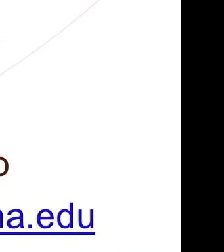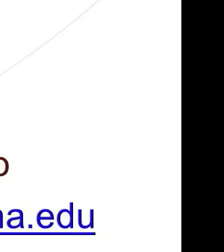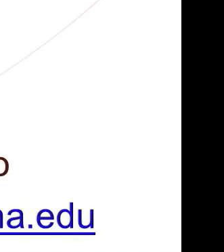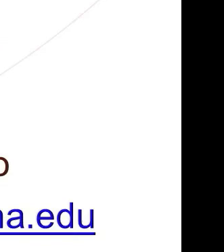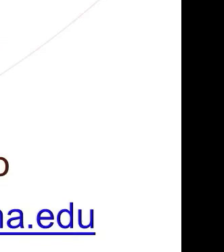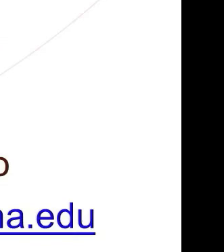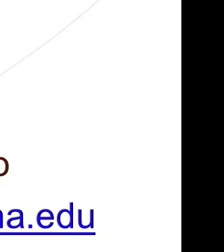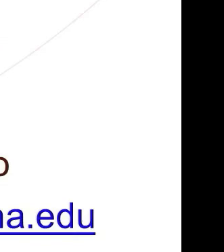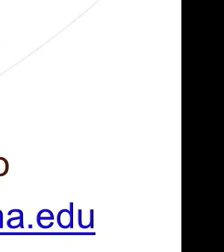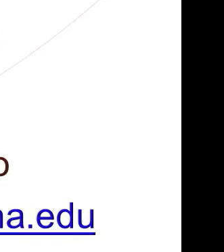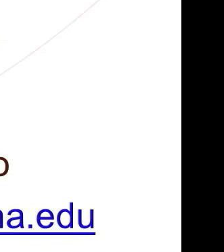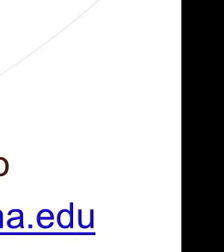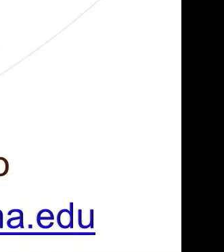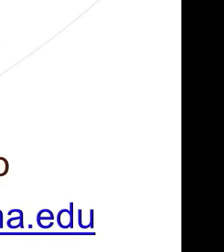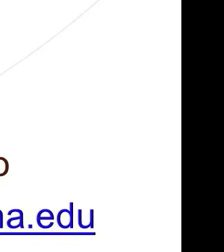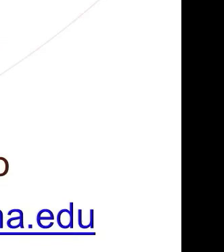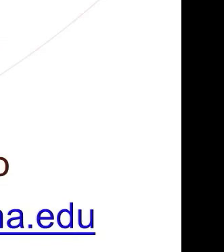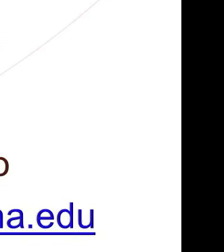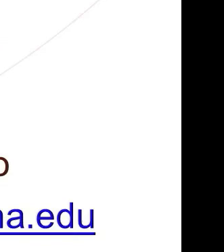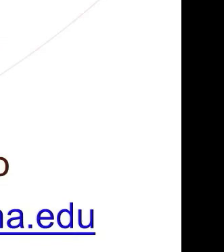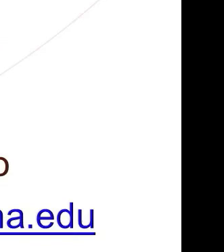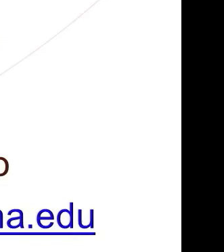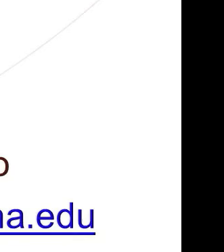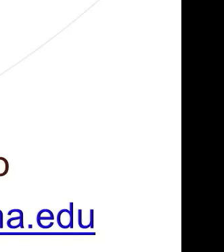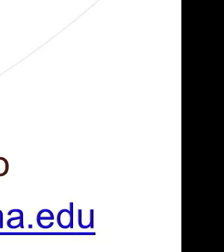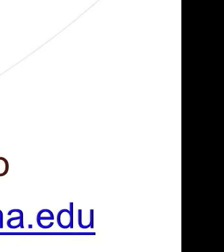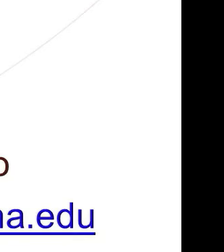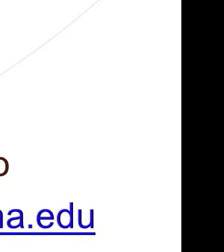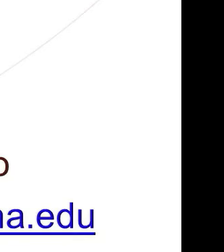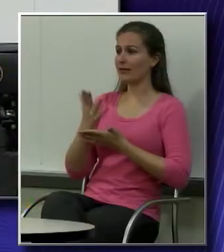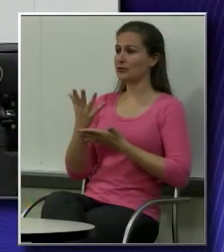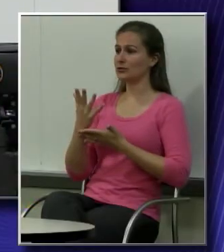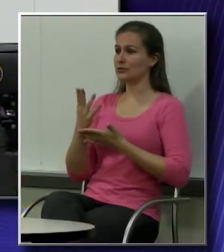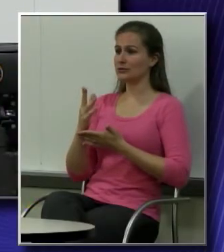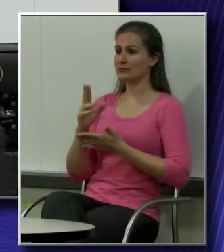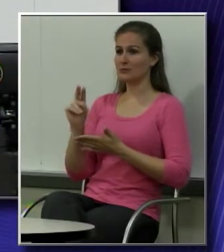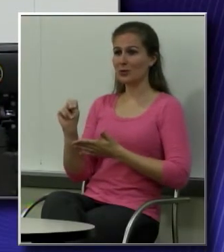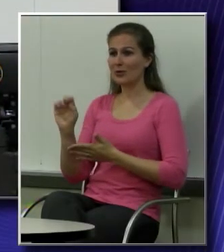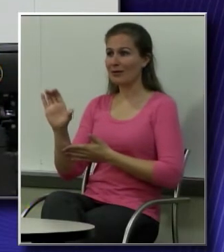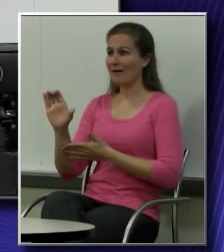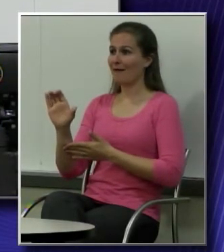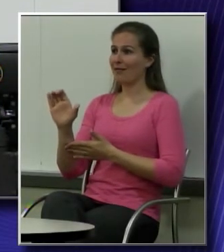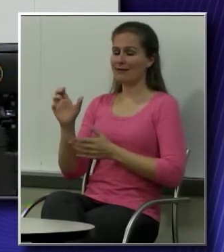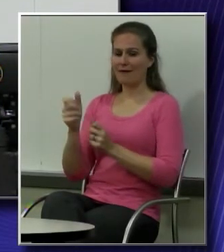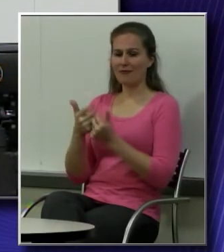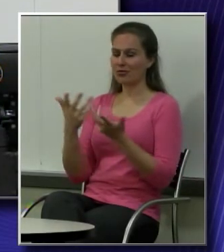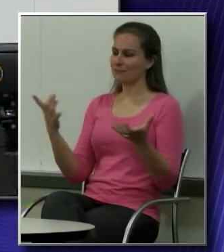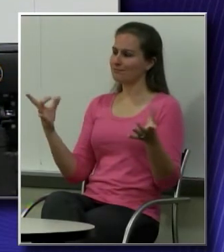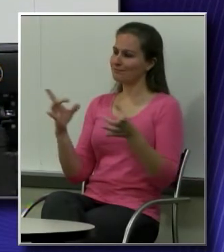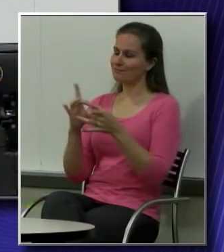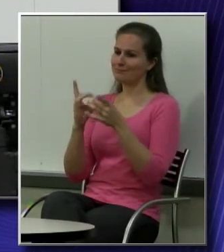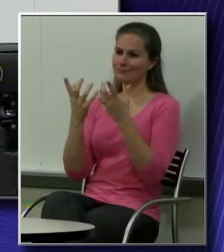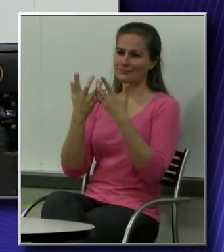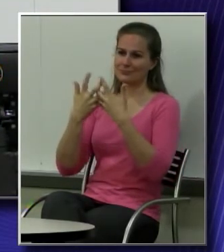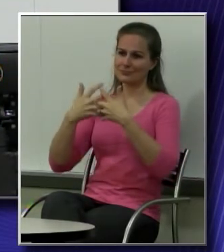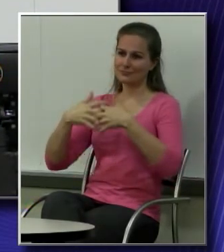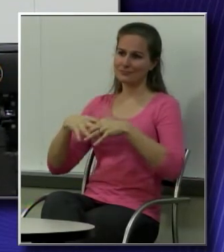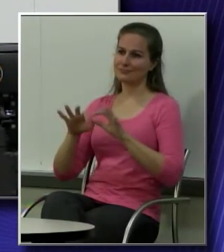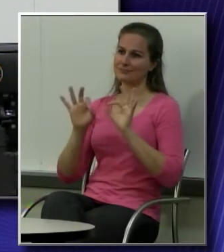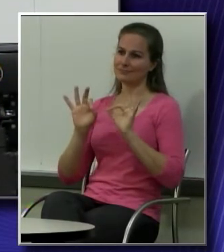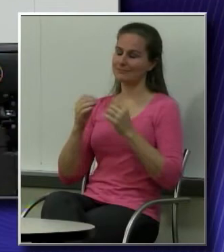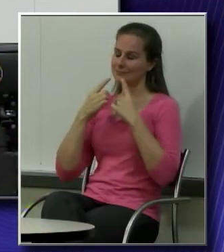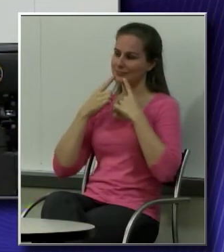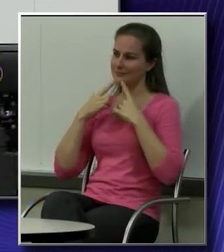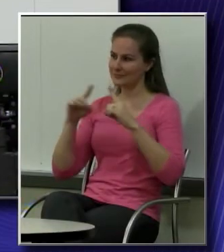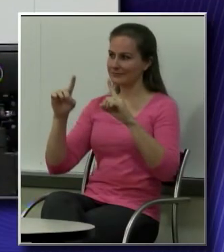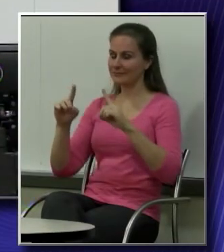forward and ensure that our public university and the state of North Carolina can reach its full potential.